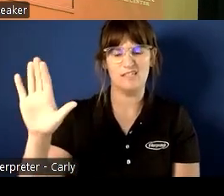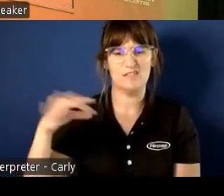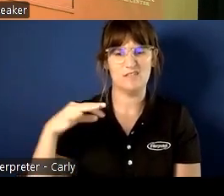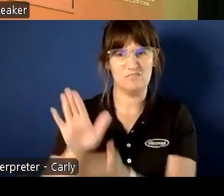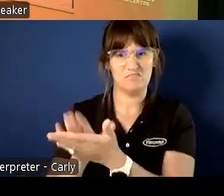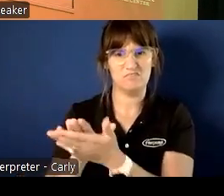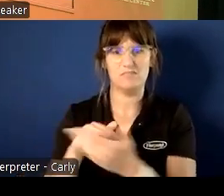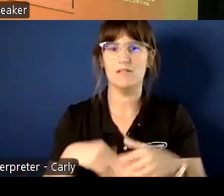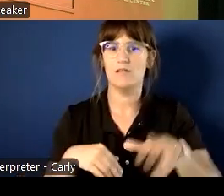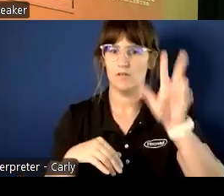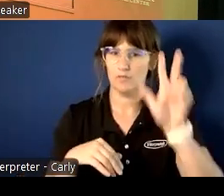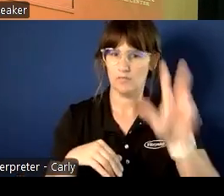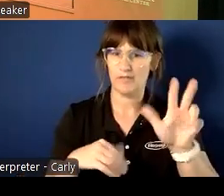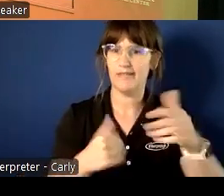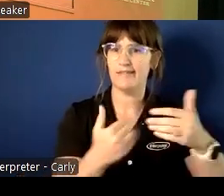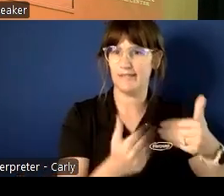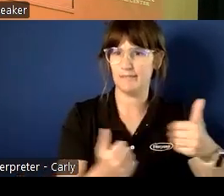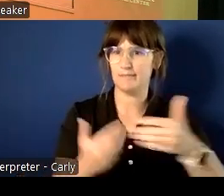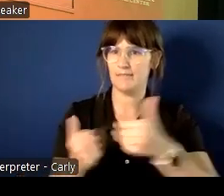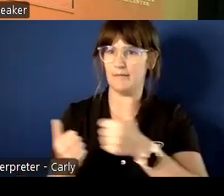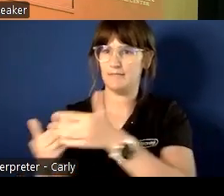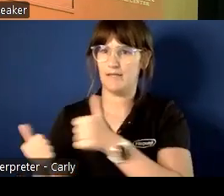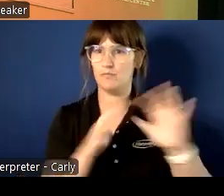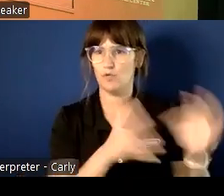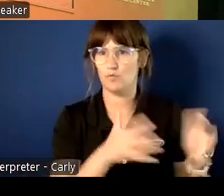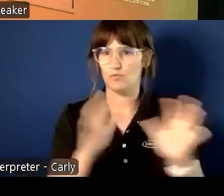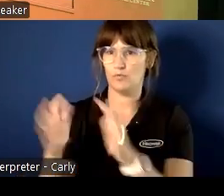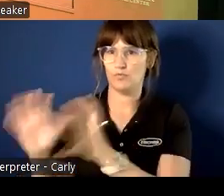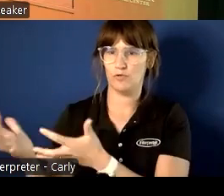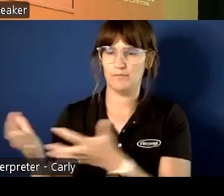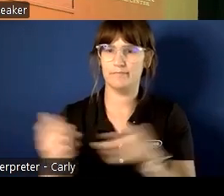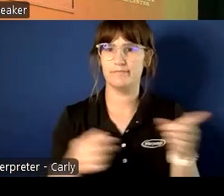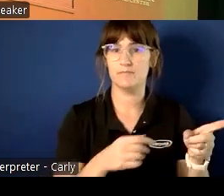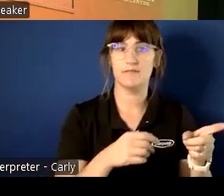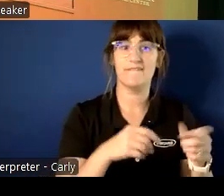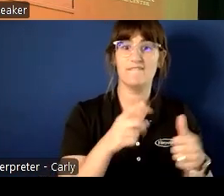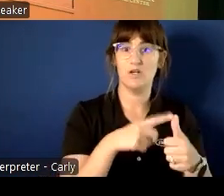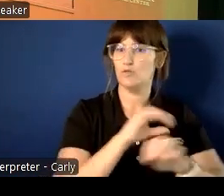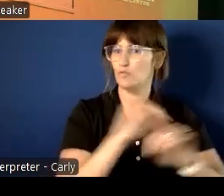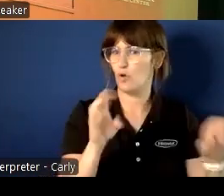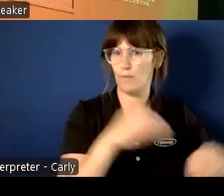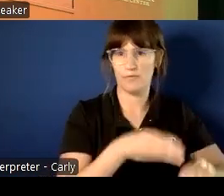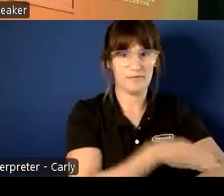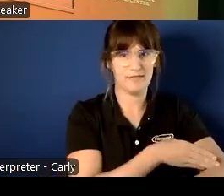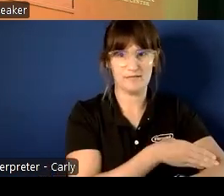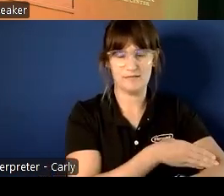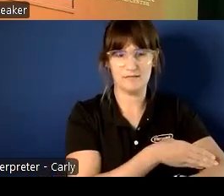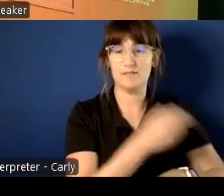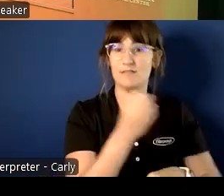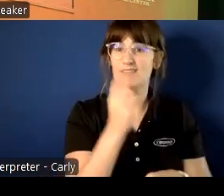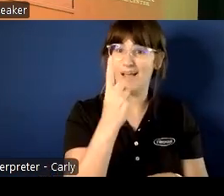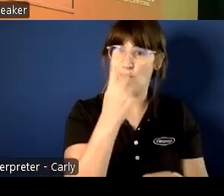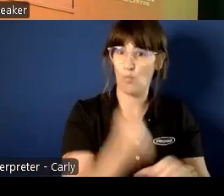exclusive groups. Okay. So one group meaning no improvement, right? So these are the patients within the 12-month